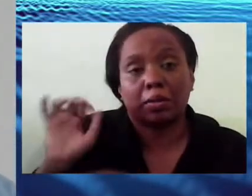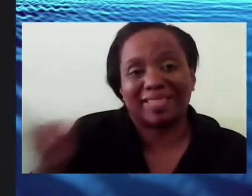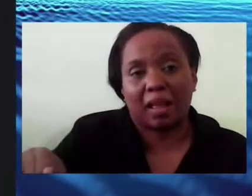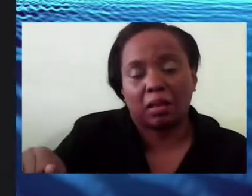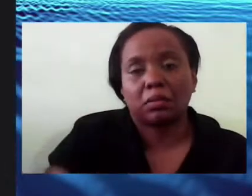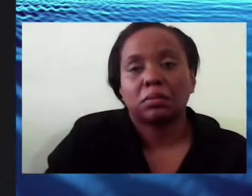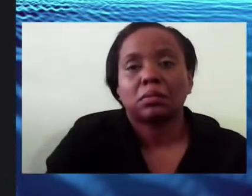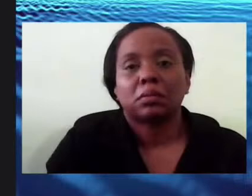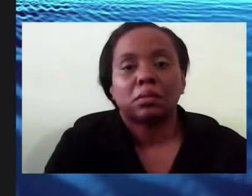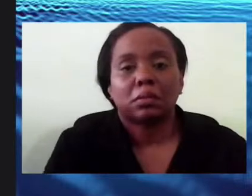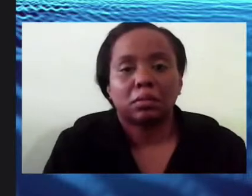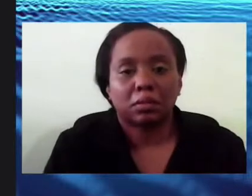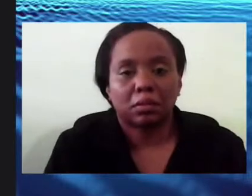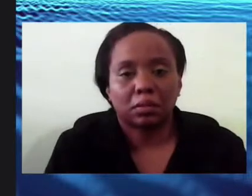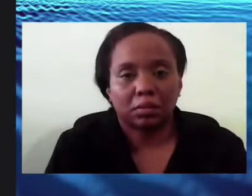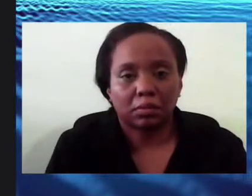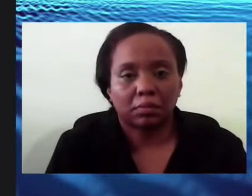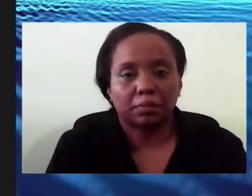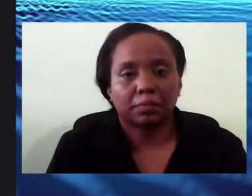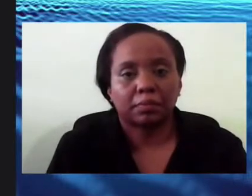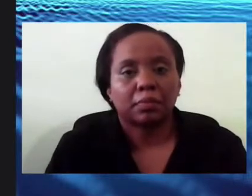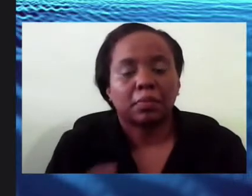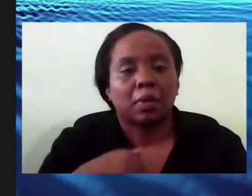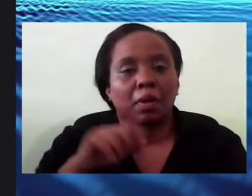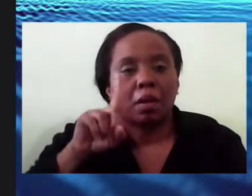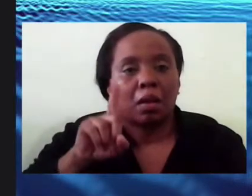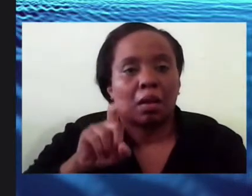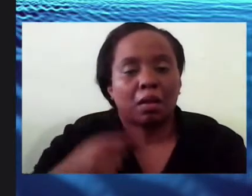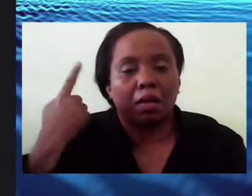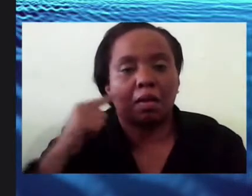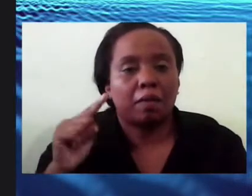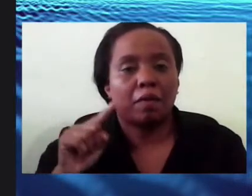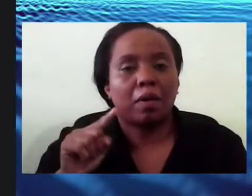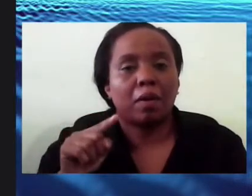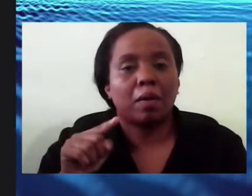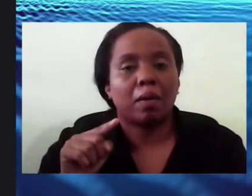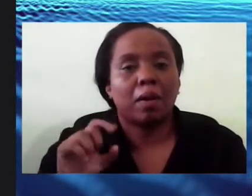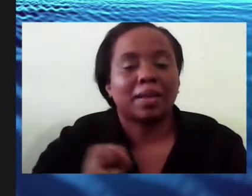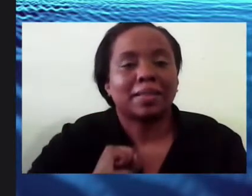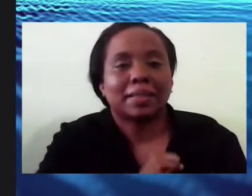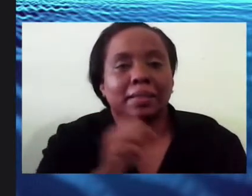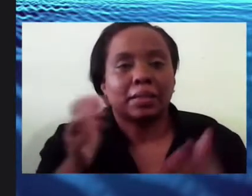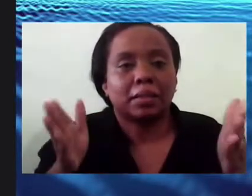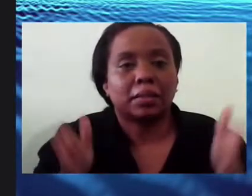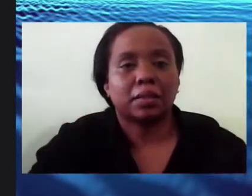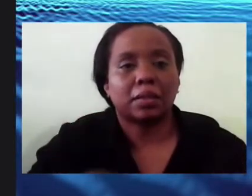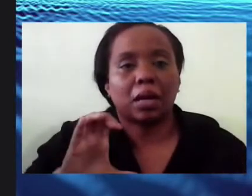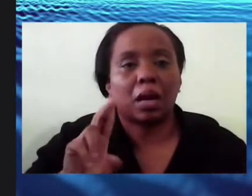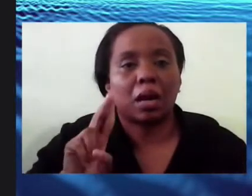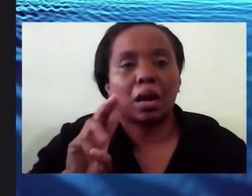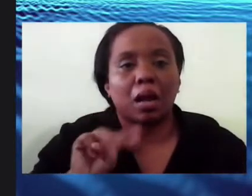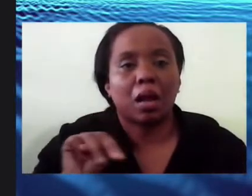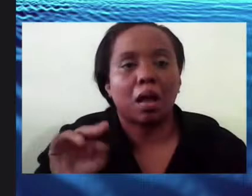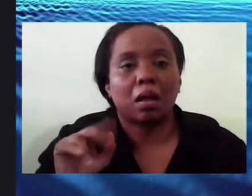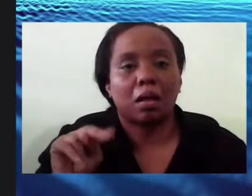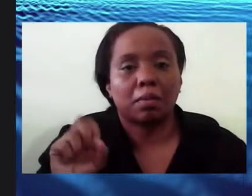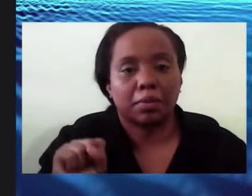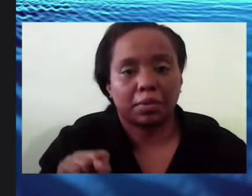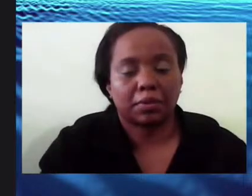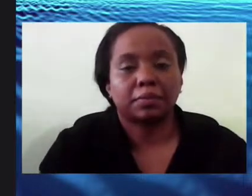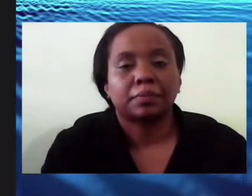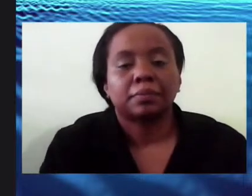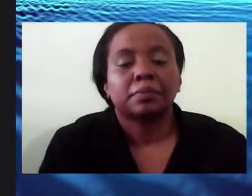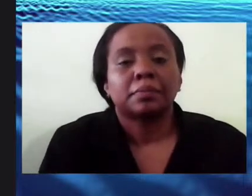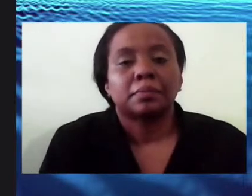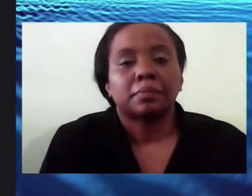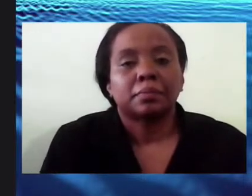I have a question for Senator Cummins, Wendy Burke, Starcom Network. Can you give me some indication as